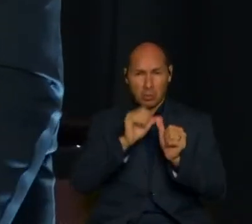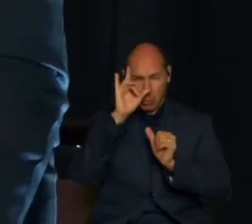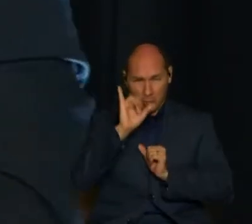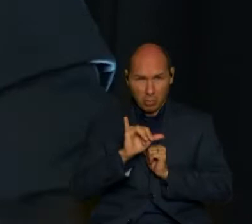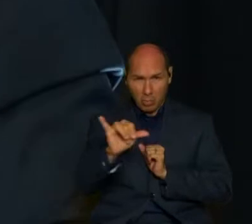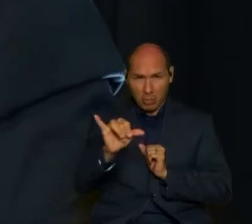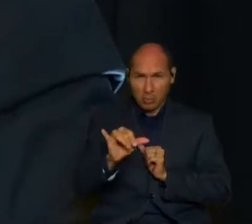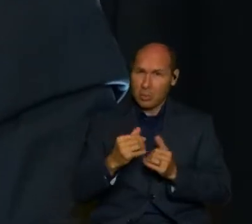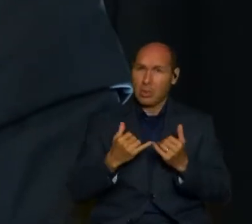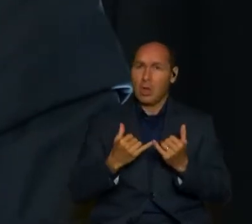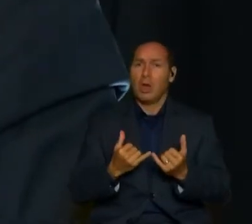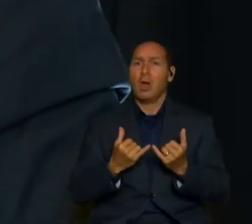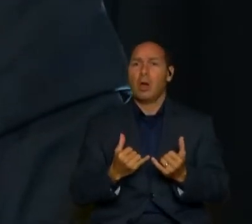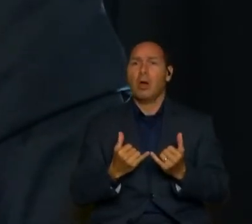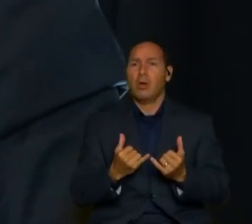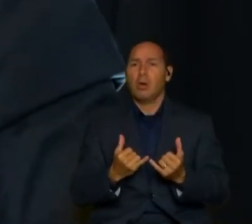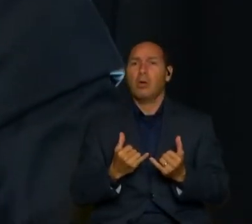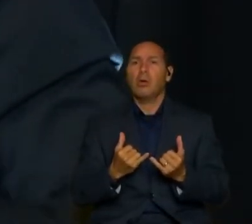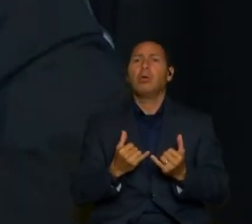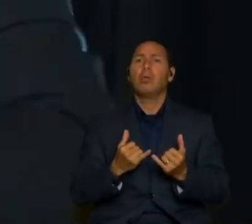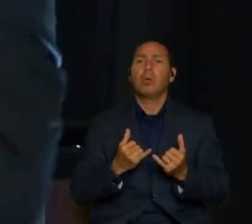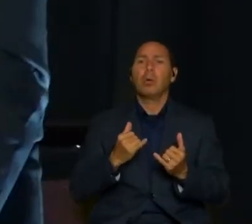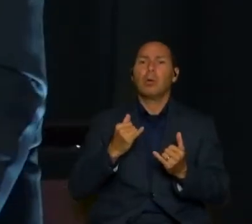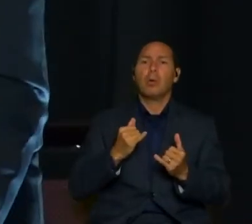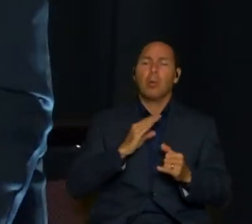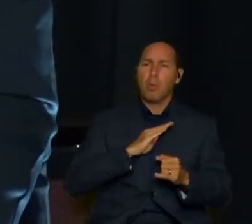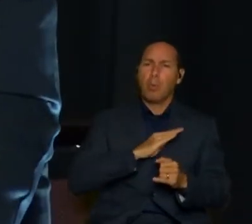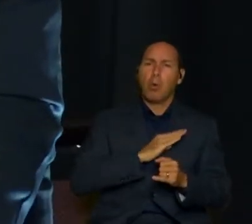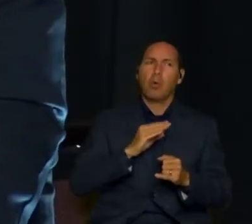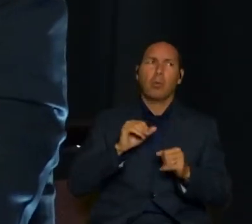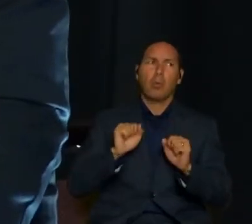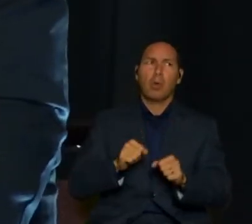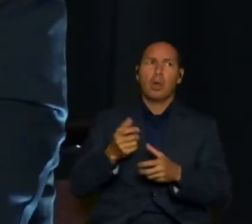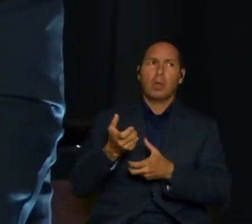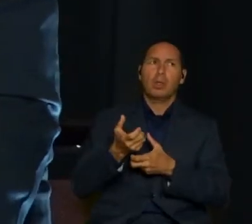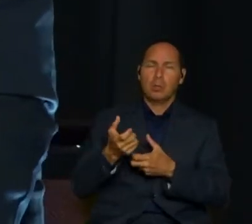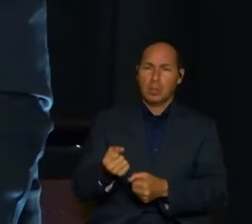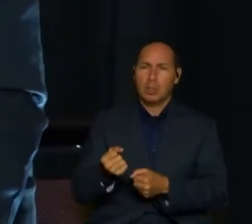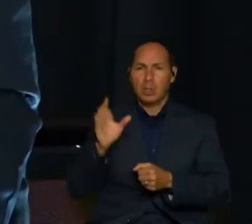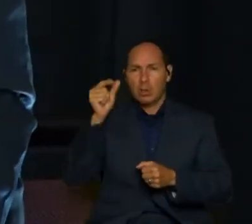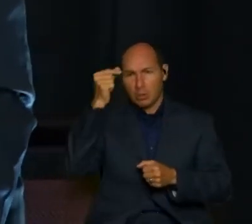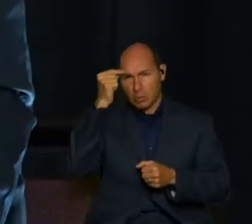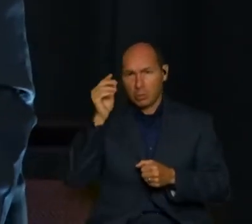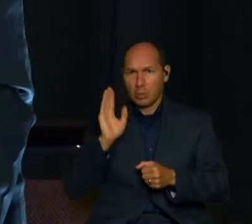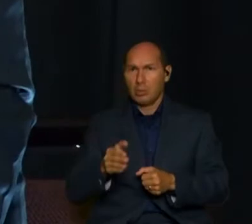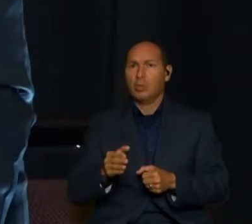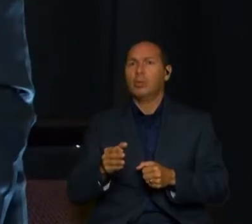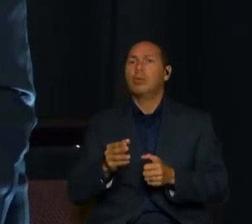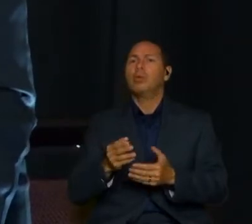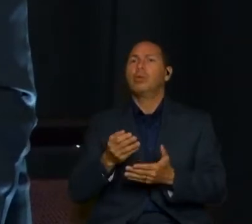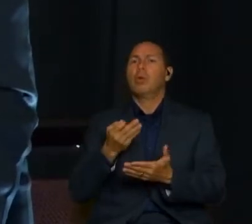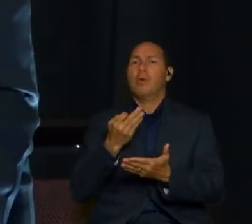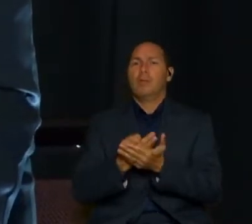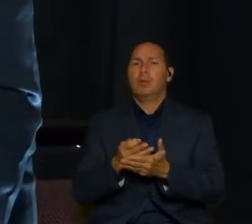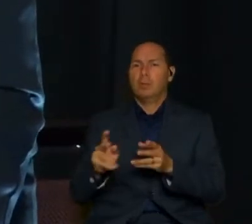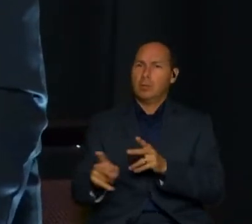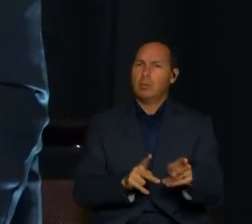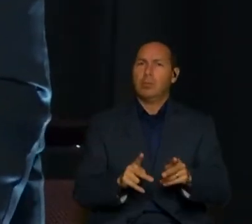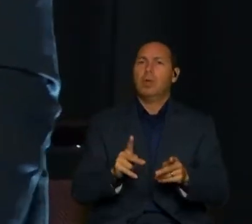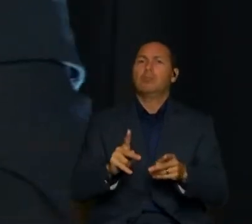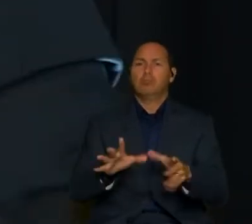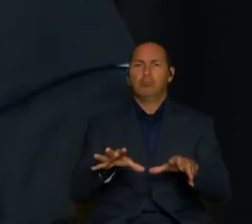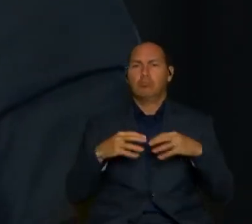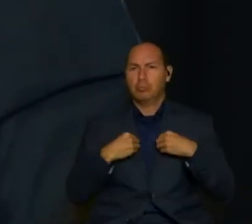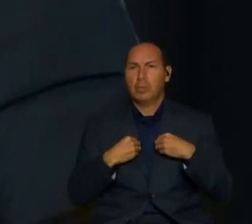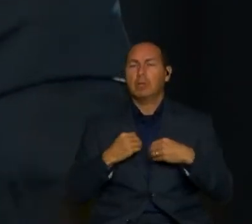meantime, the board can count on the government to effectively oversee the civil service reforms implementation and milestones. The